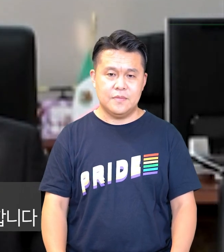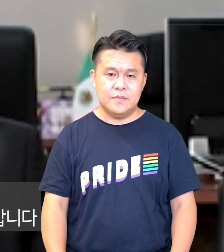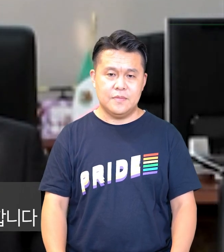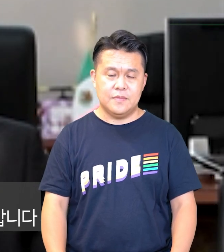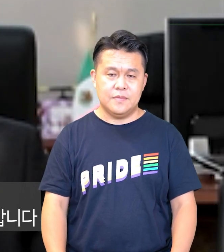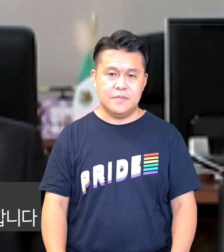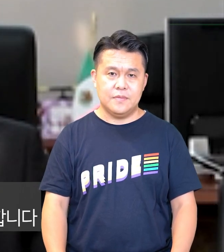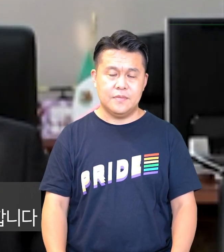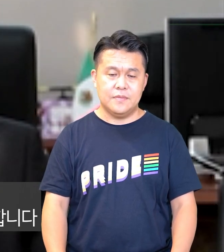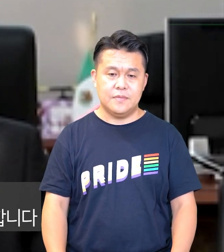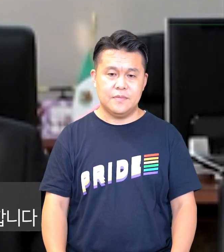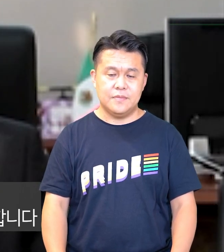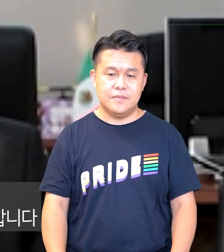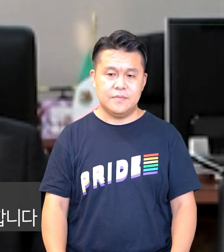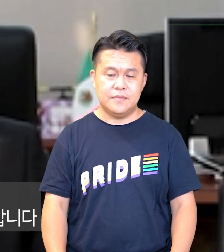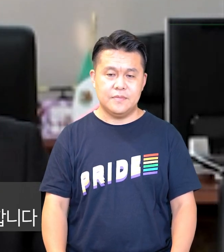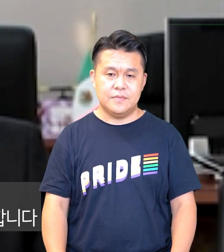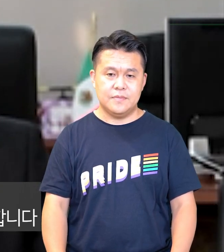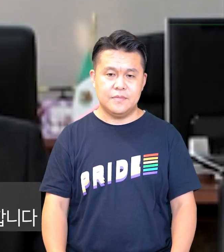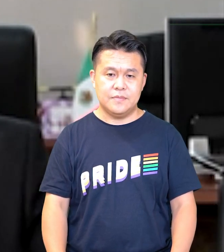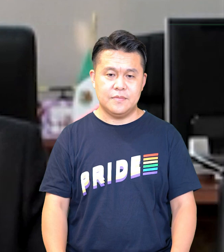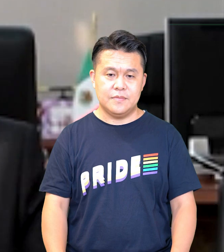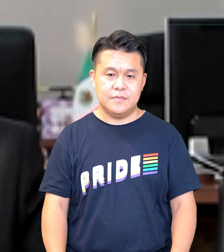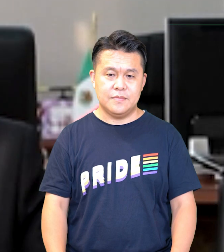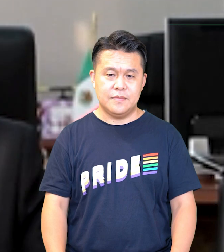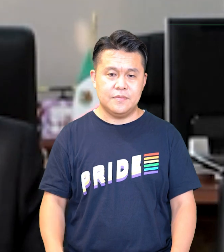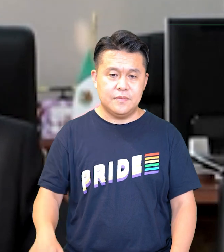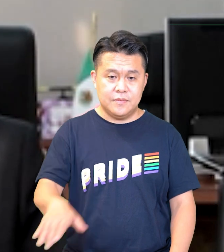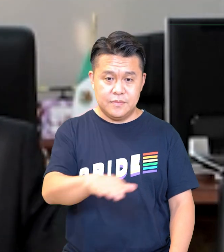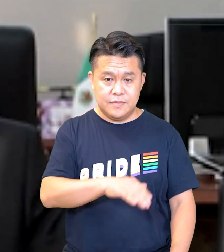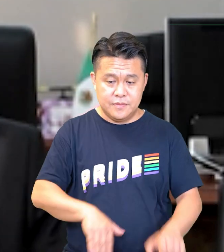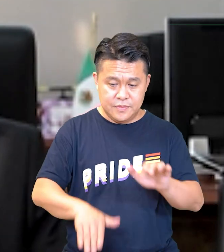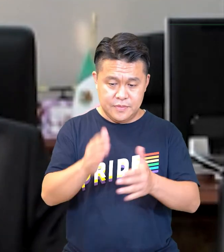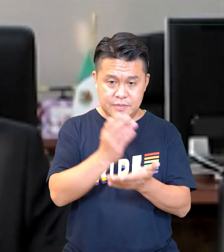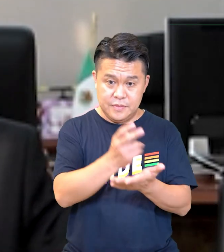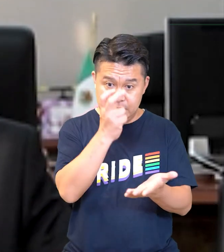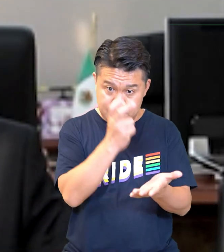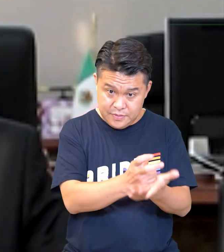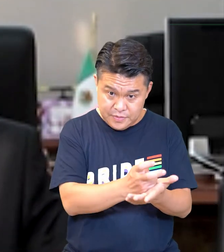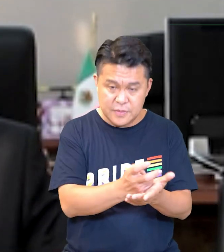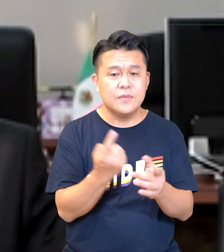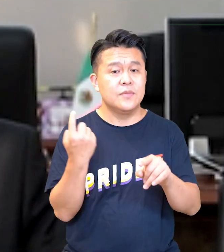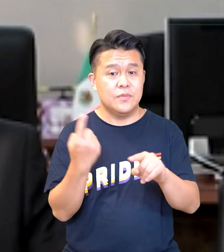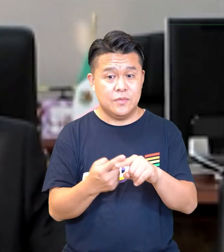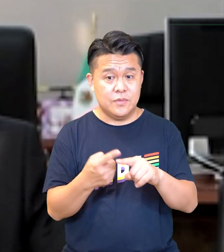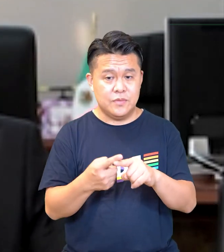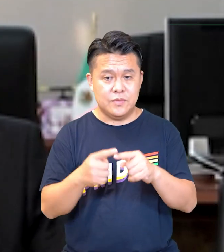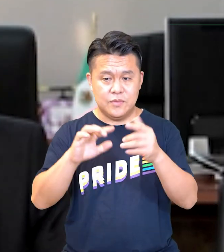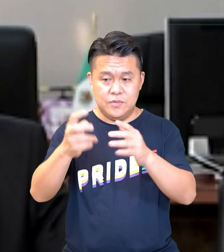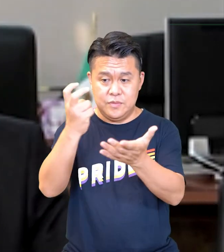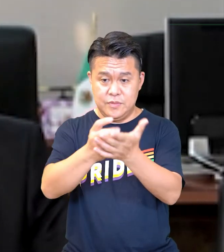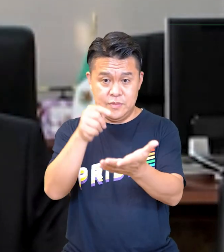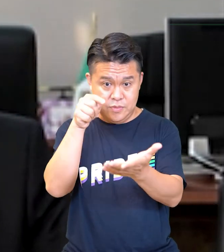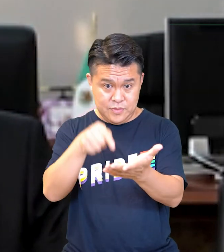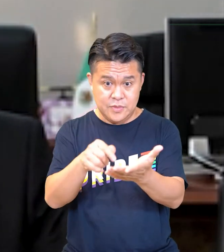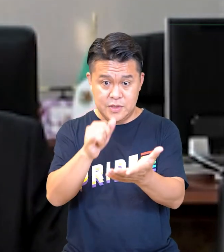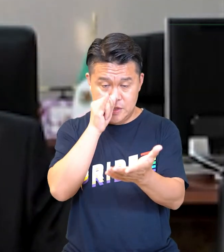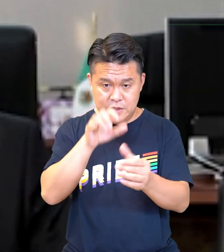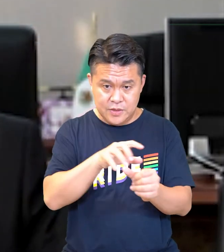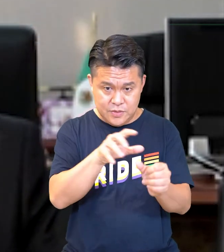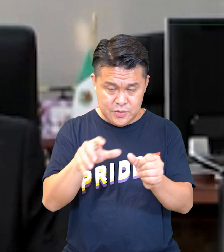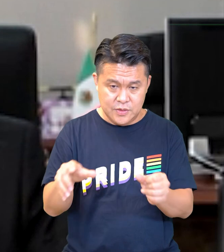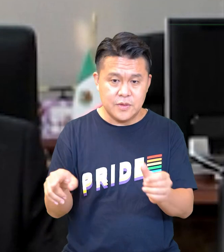established in our constitution. Our law to prevent and eliminate discrimination is